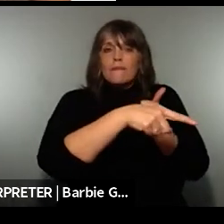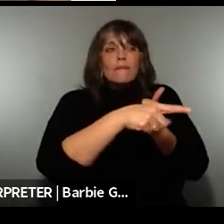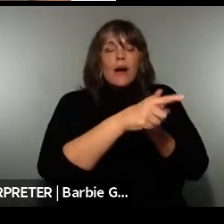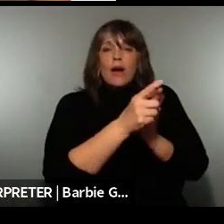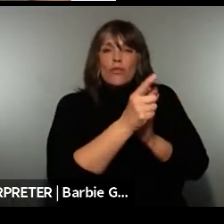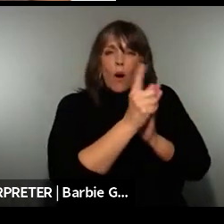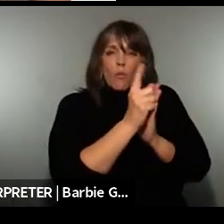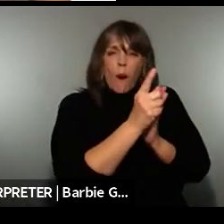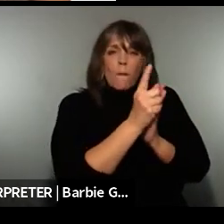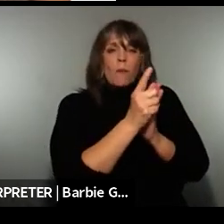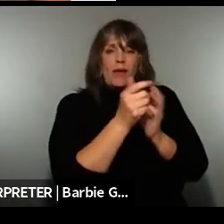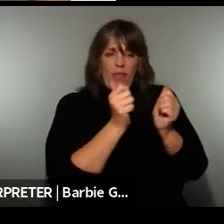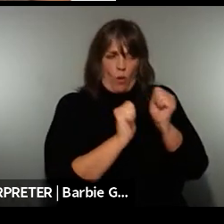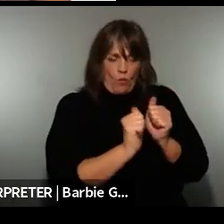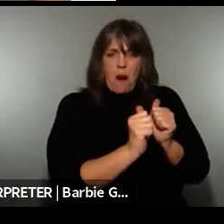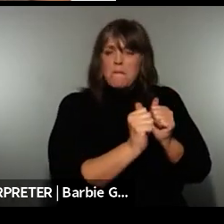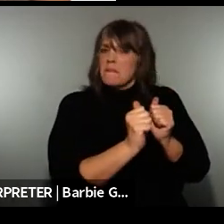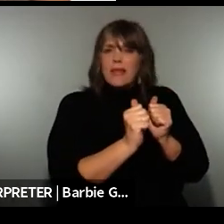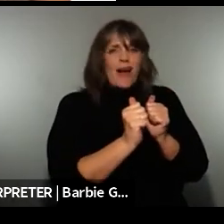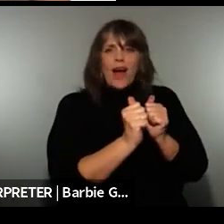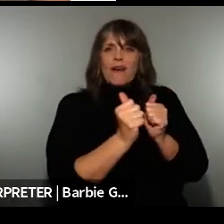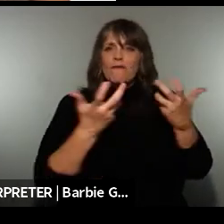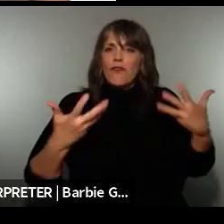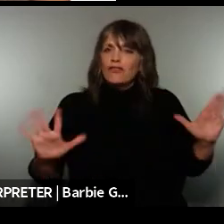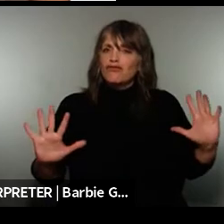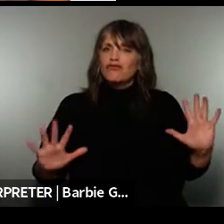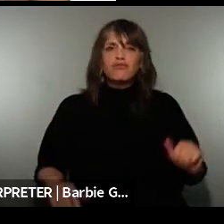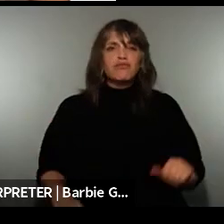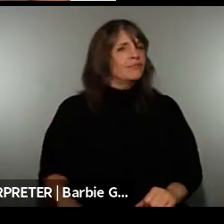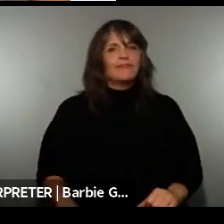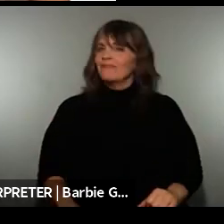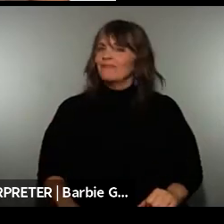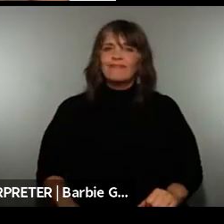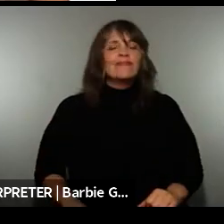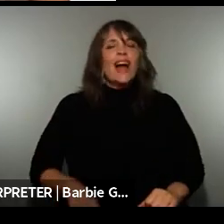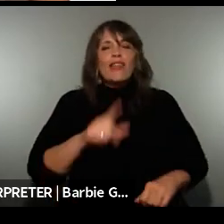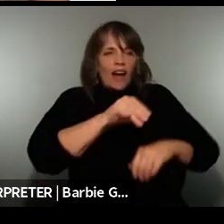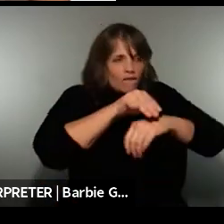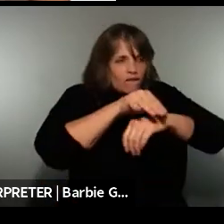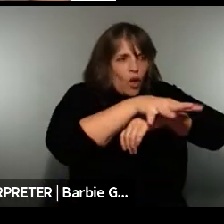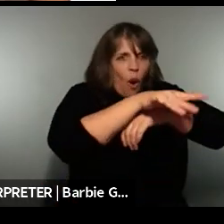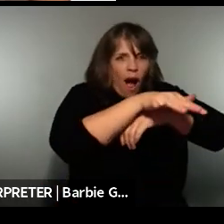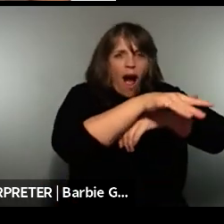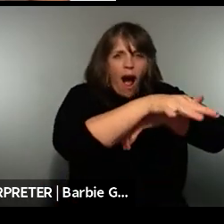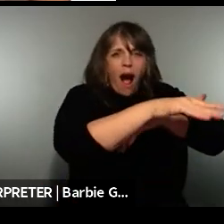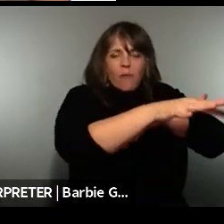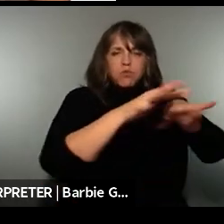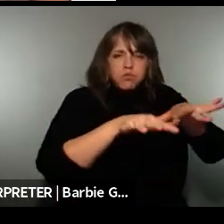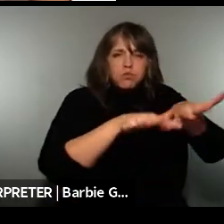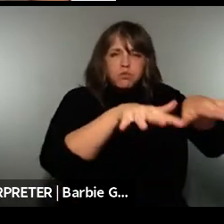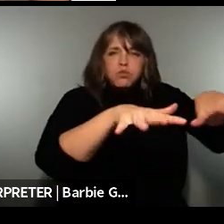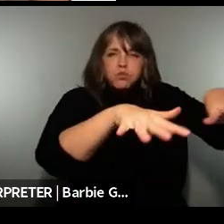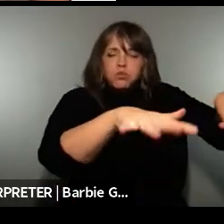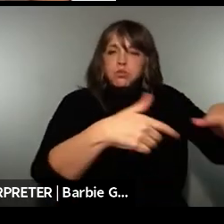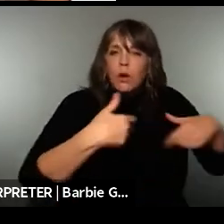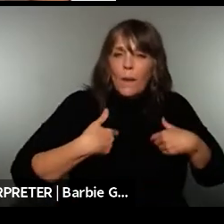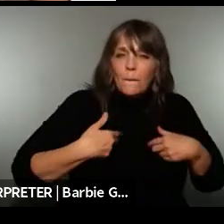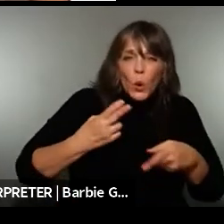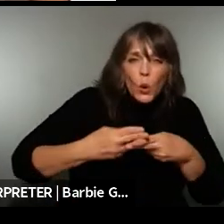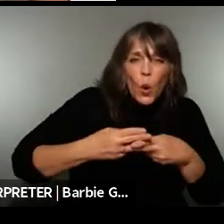singular production. So I don't count it as a failure,